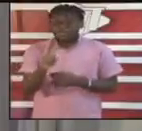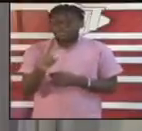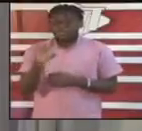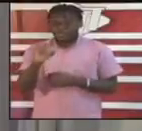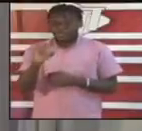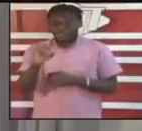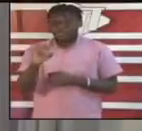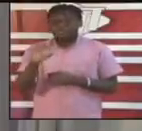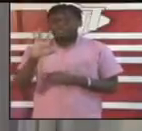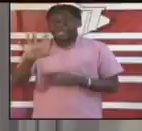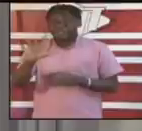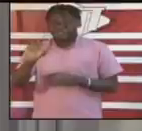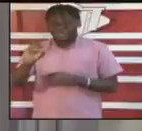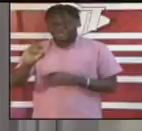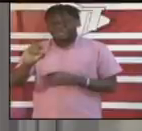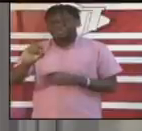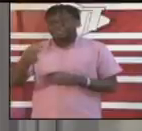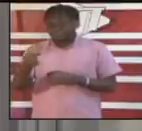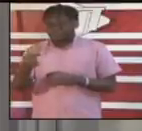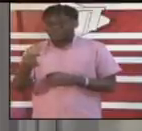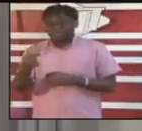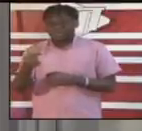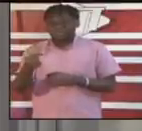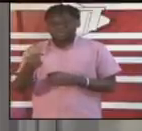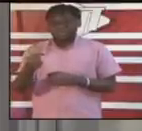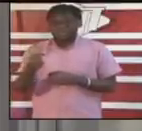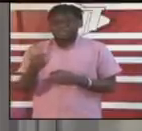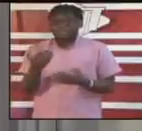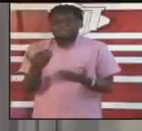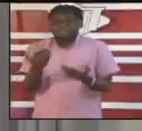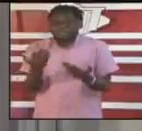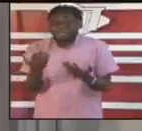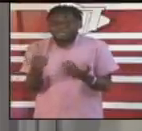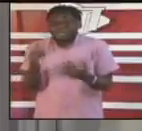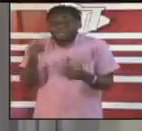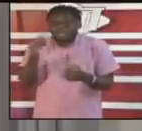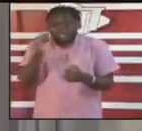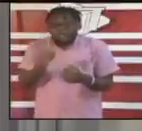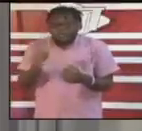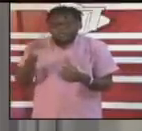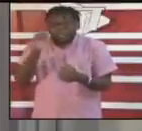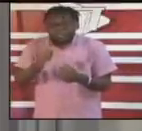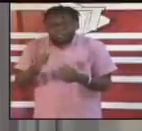day. It has shown no sustained decline. It averages.